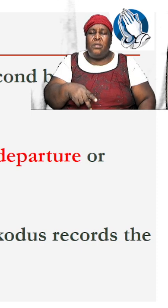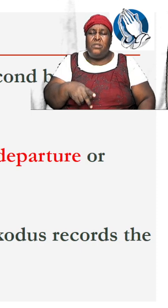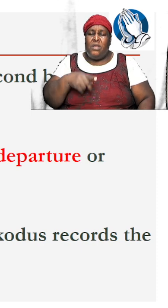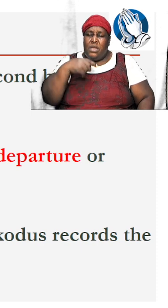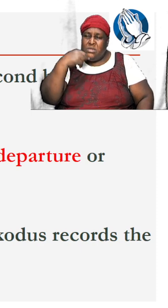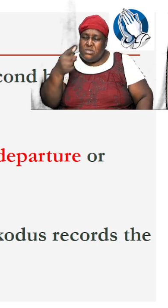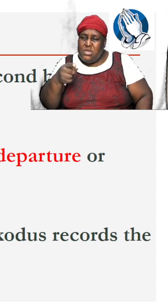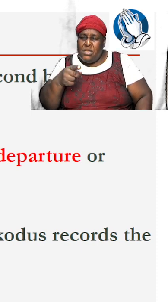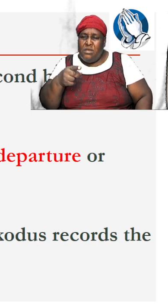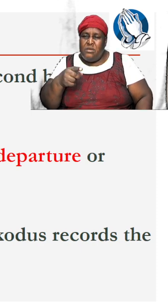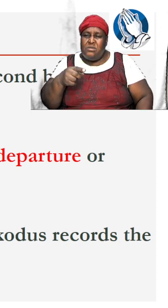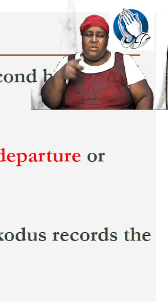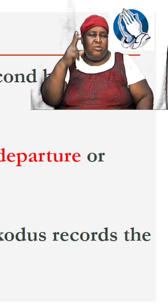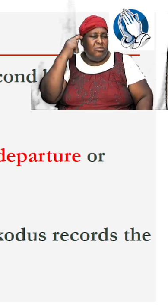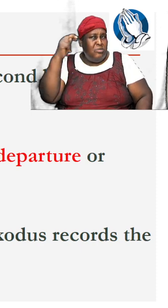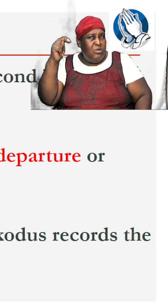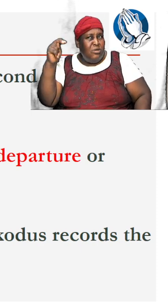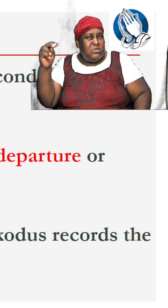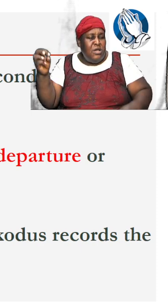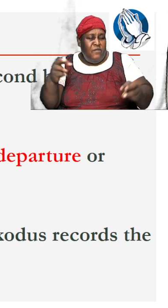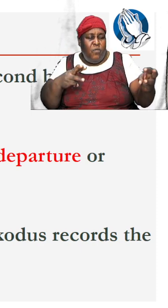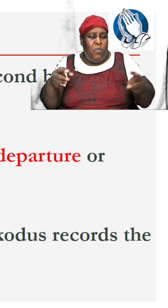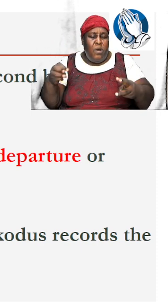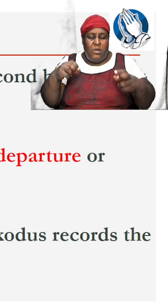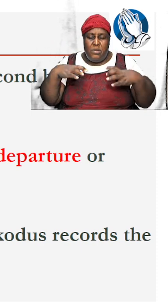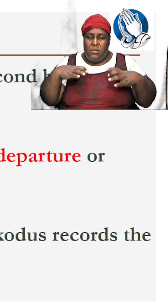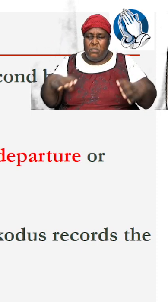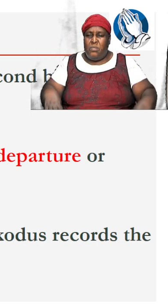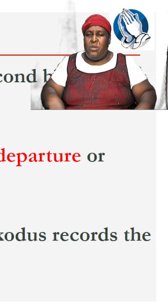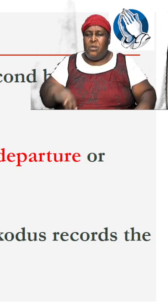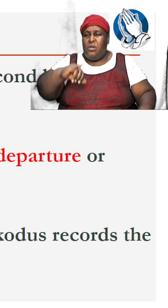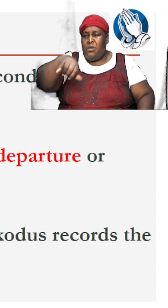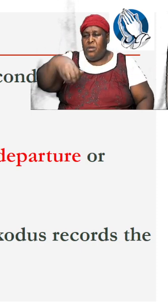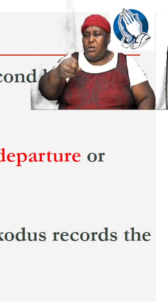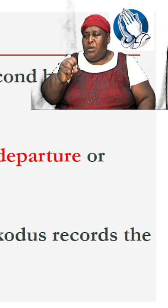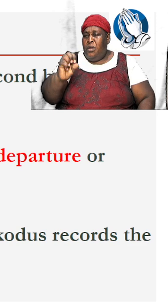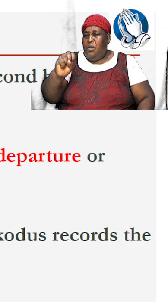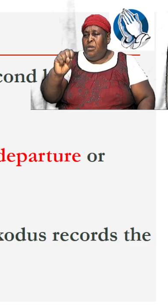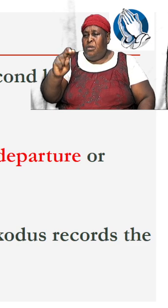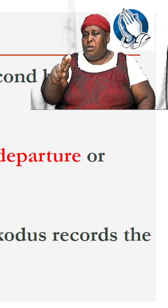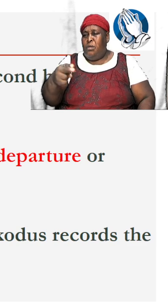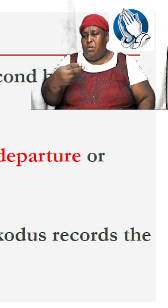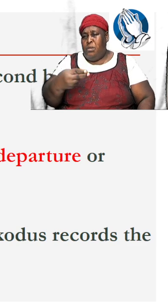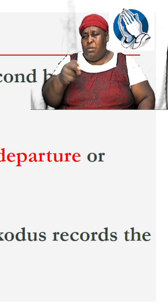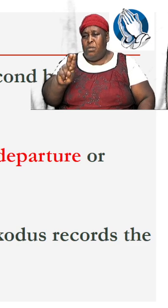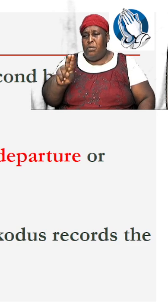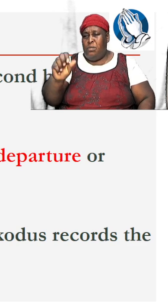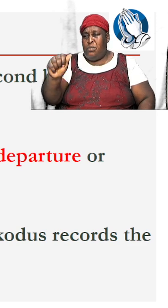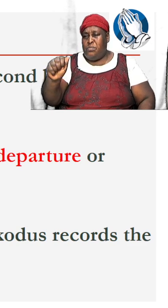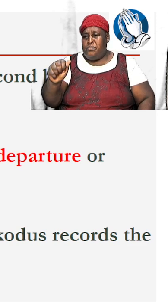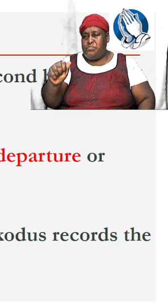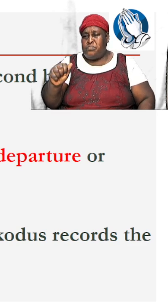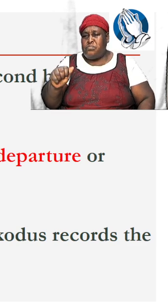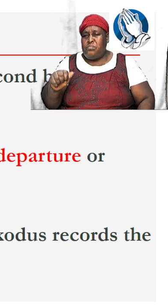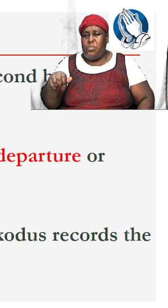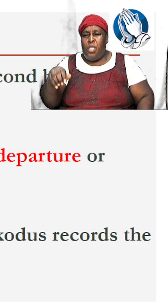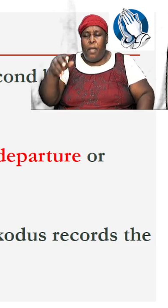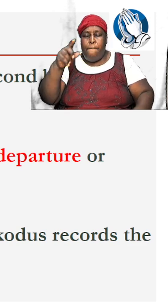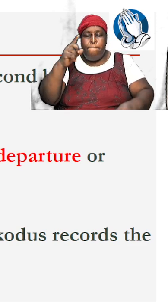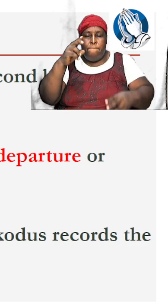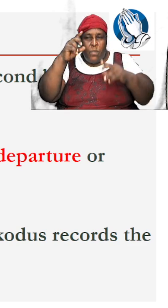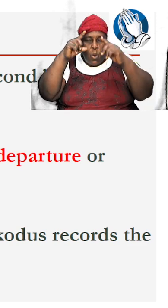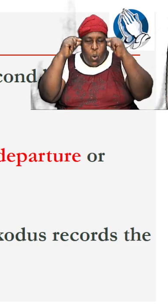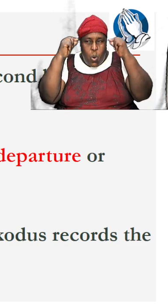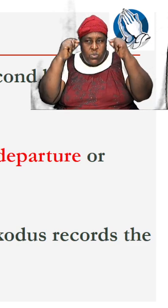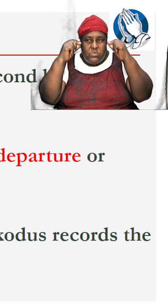camp. Amen. As far as Joshua was concerned, he was hearing a noise of war. But Moses, being the man of God, said, no,